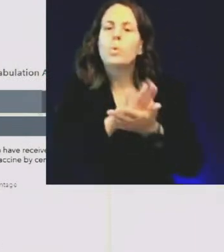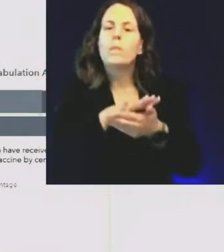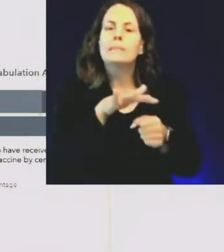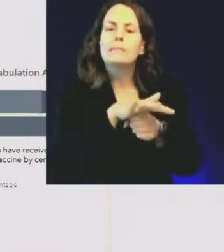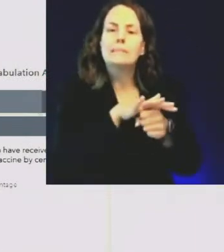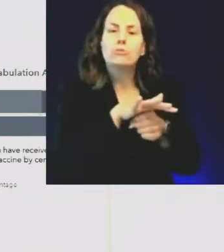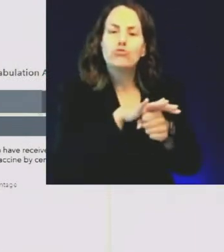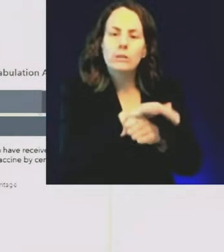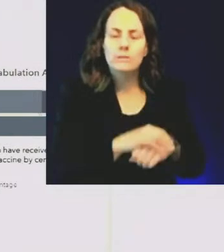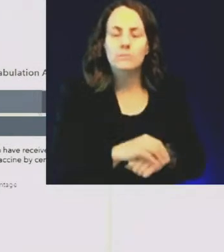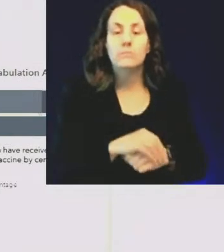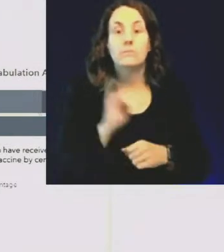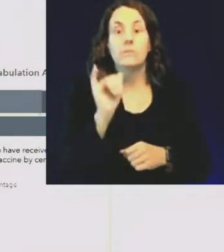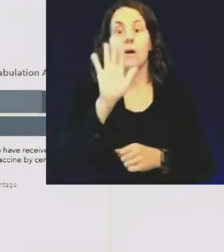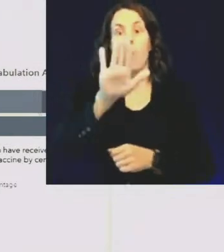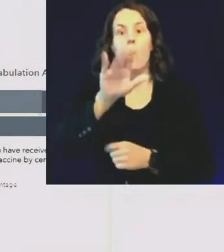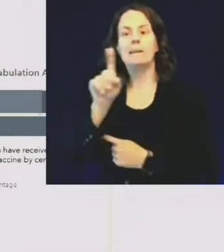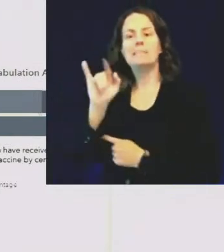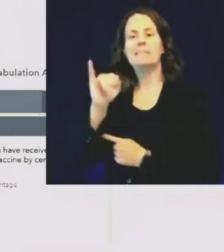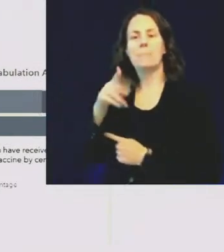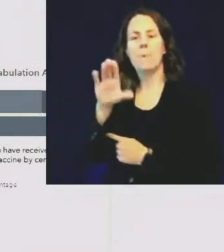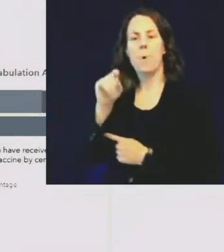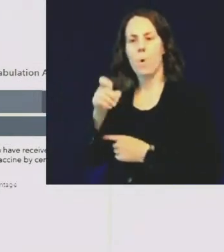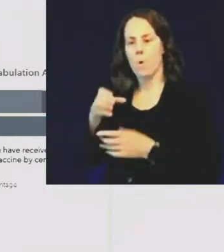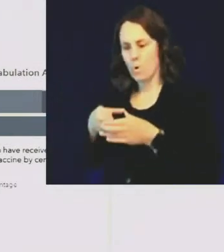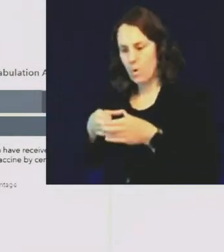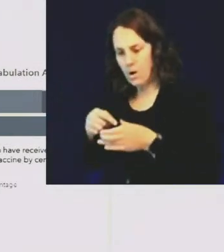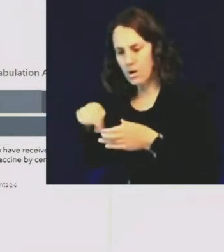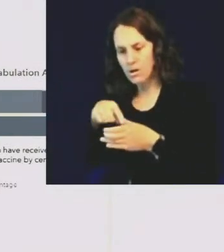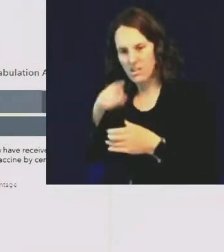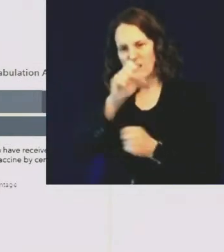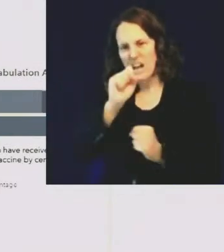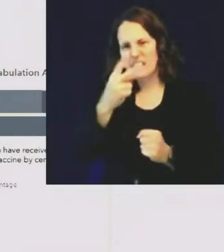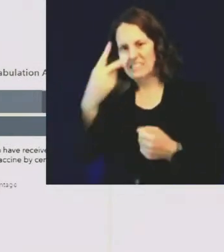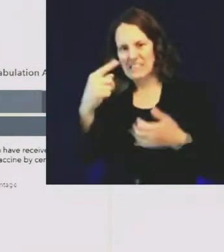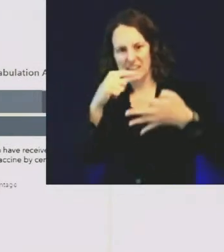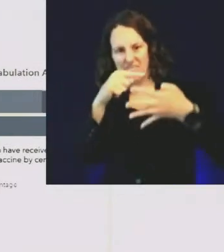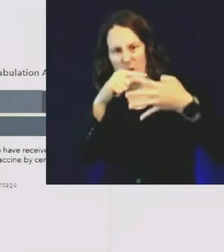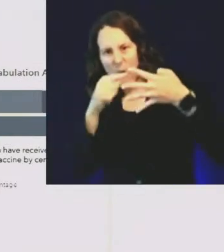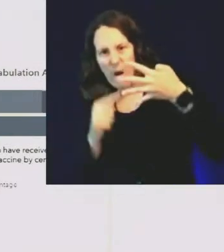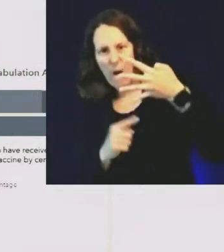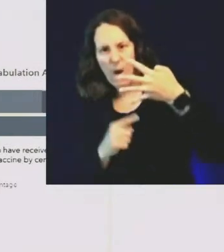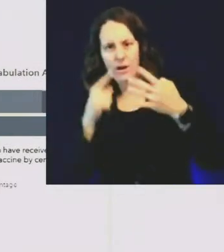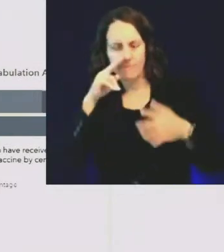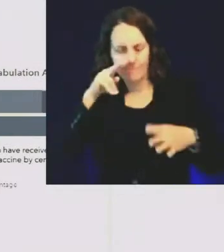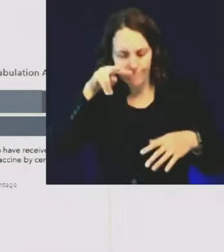vaccination rate. And as you can zoom in